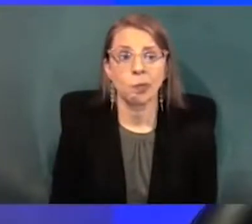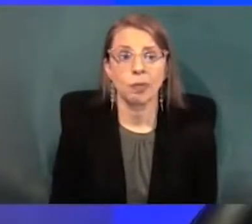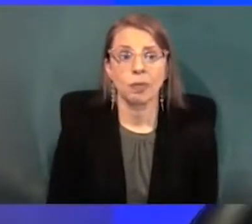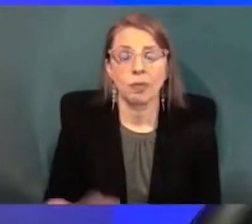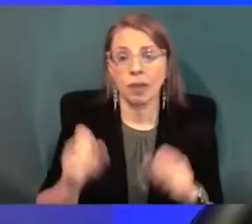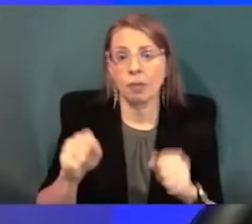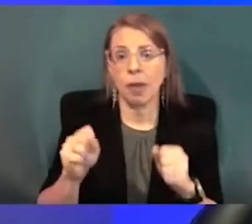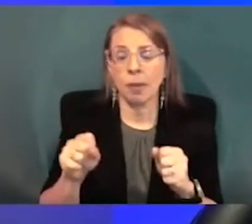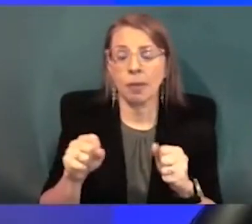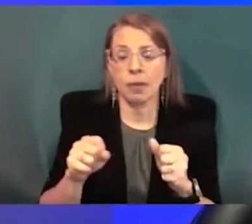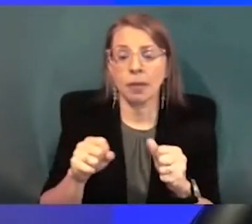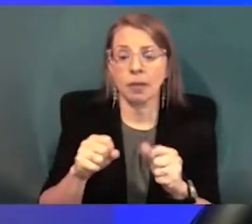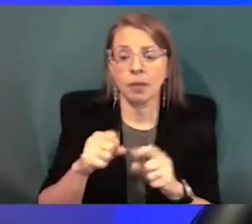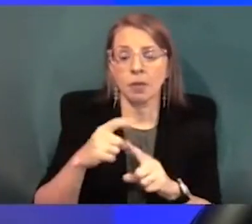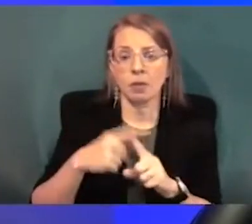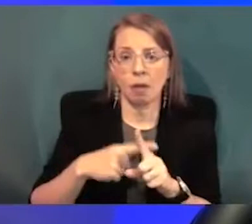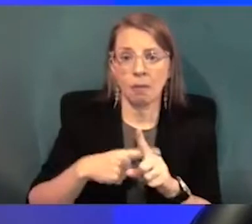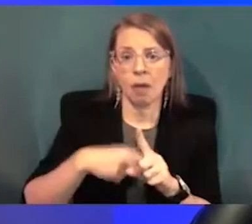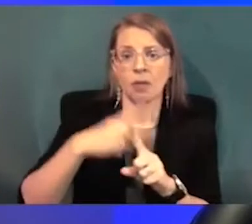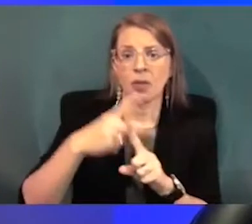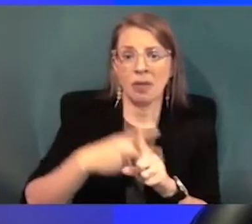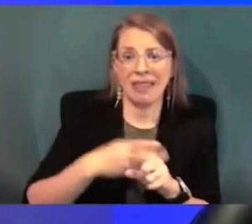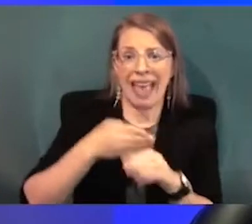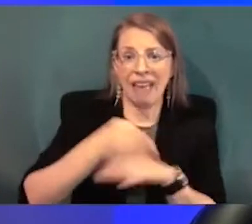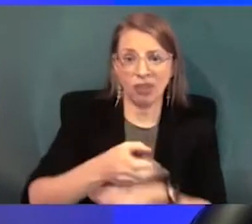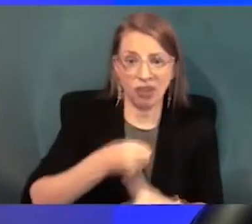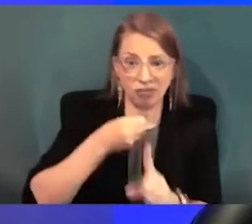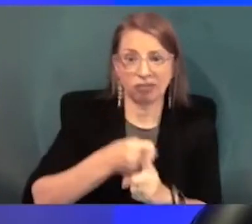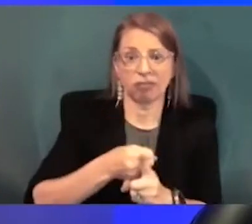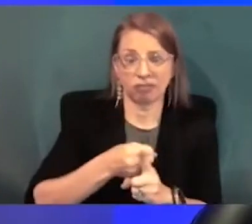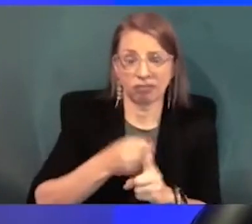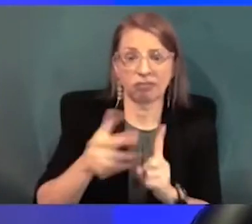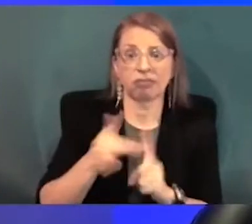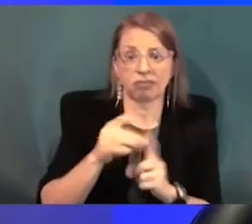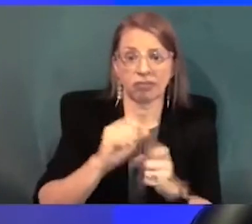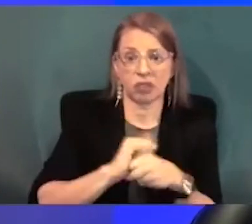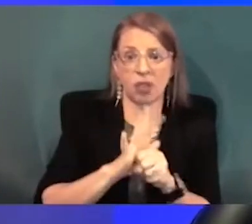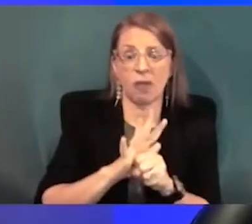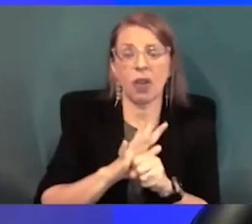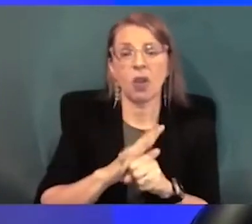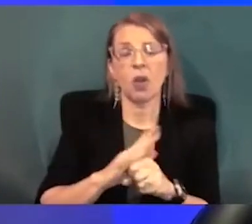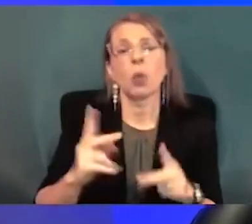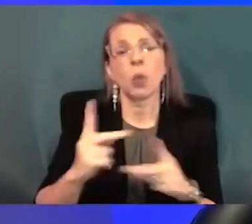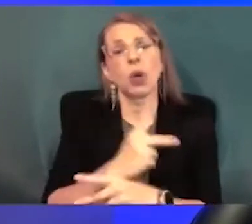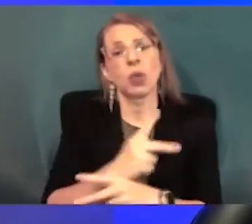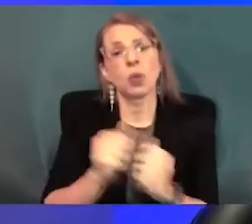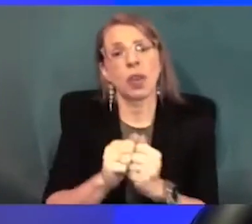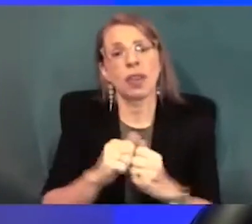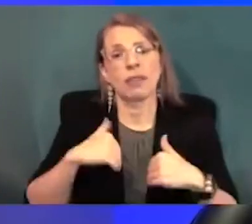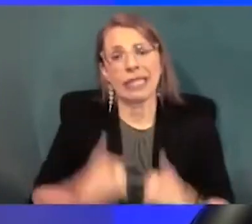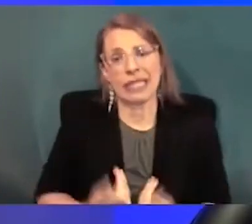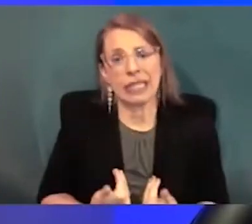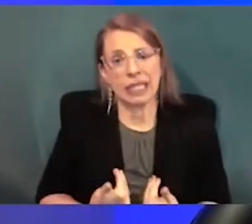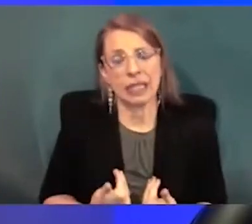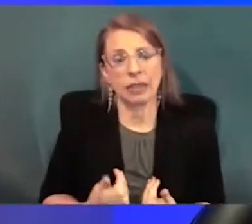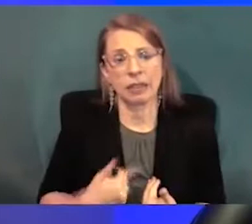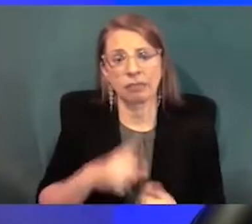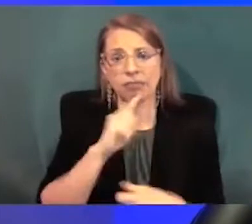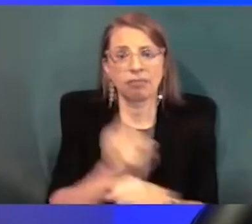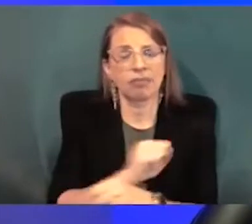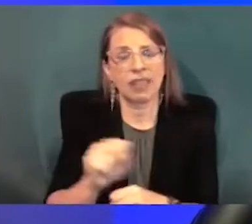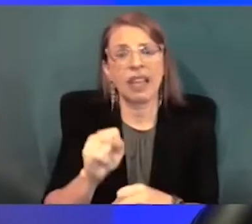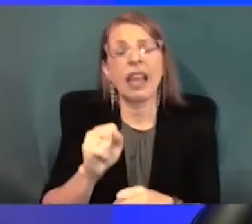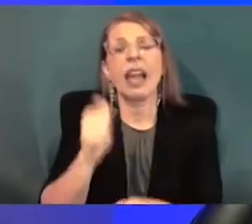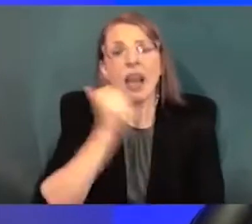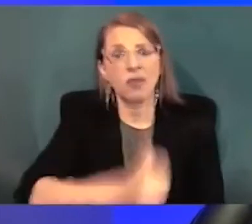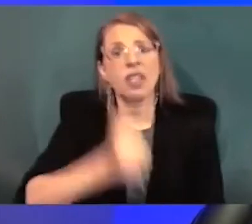months were probably the worst of it, with the fatigue. I mean, it was literally daily, and when you get like